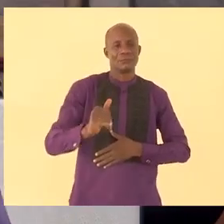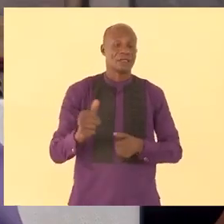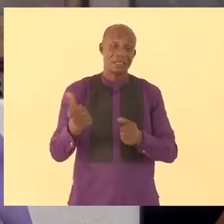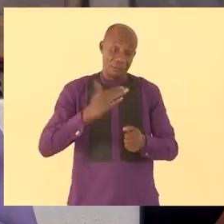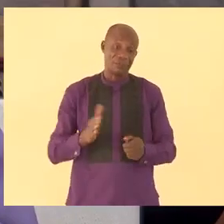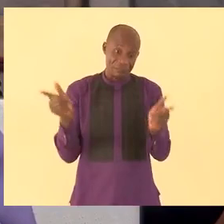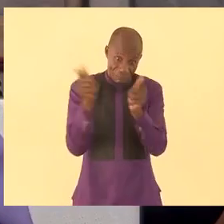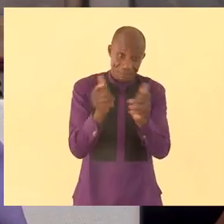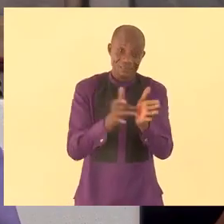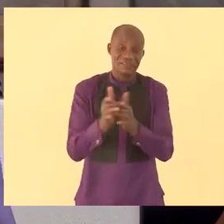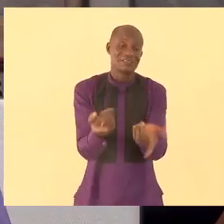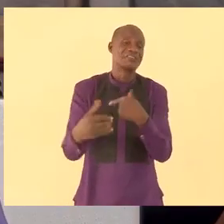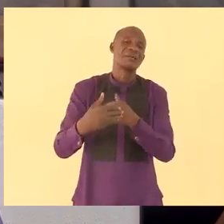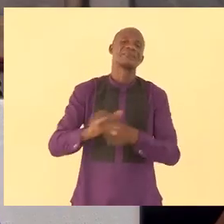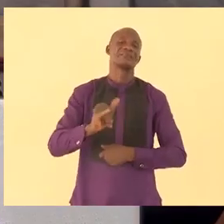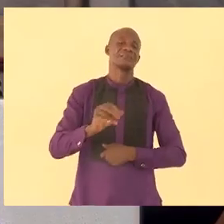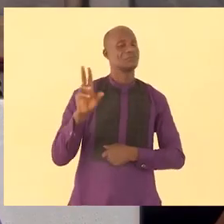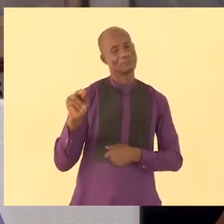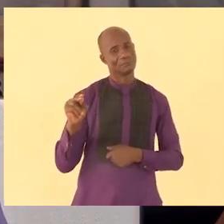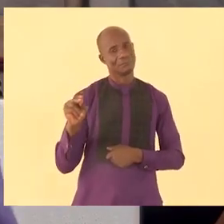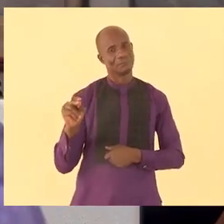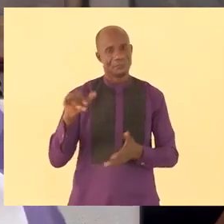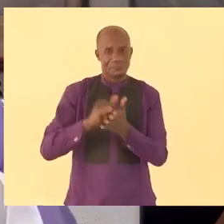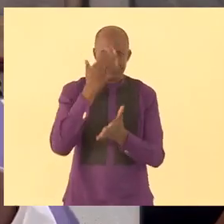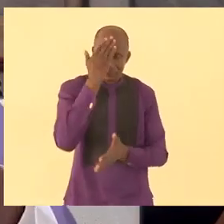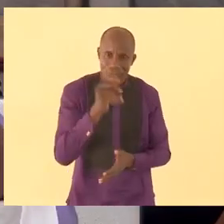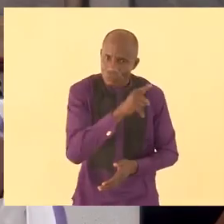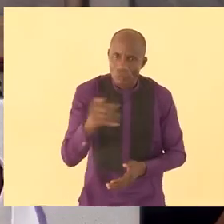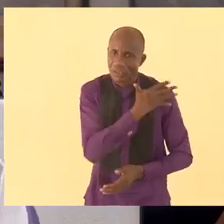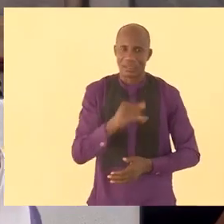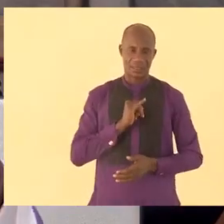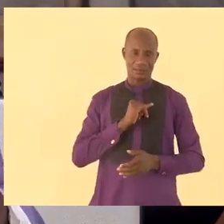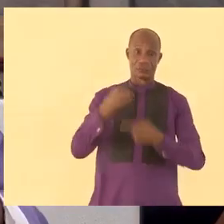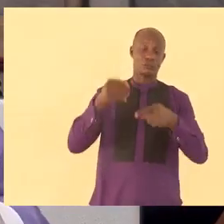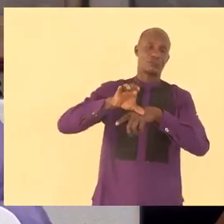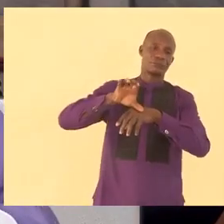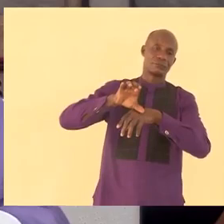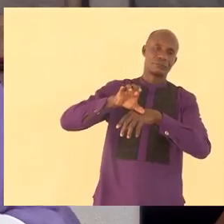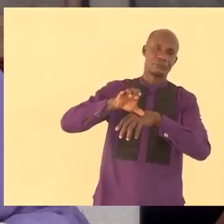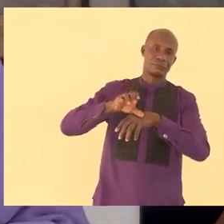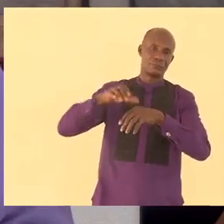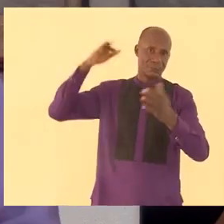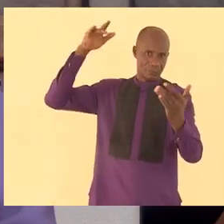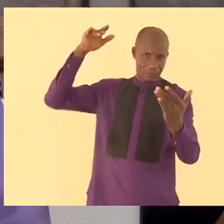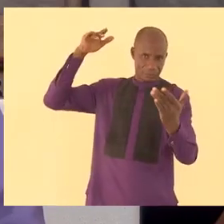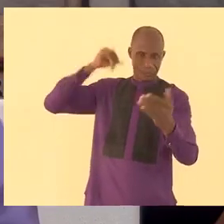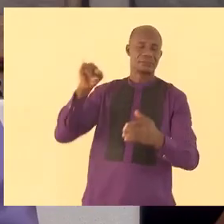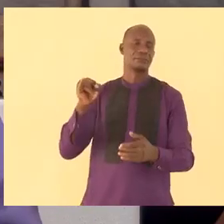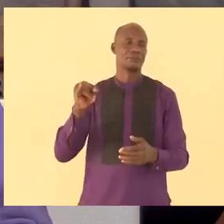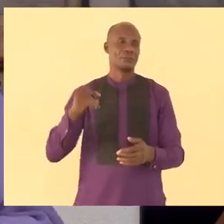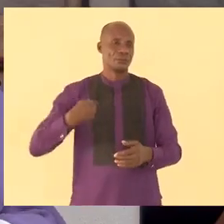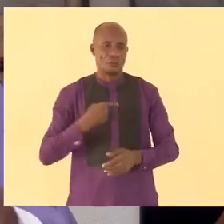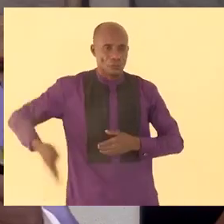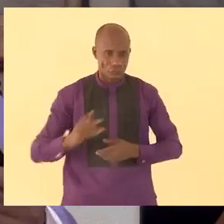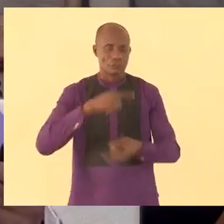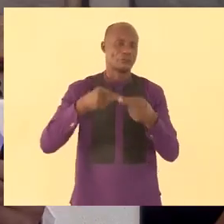Jesus and return exactly the same? No. That is why you and I should go to church expectantly.